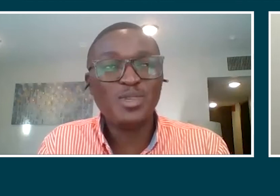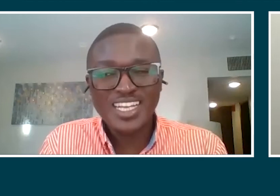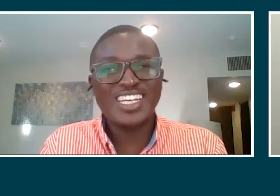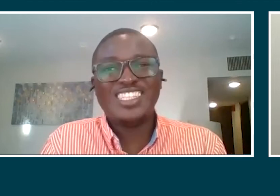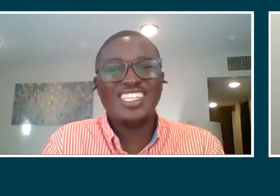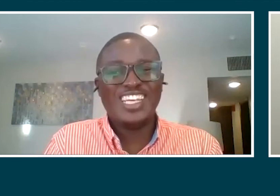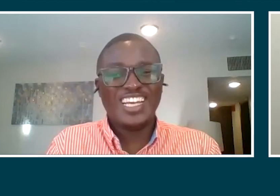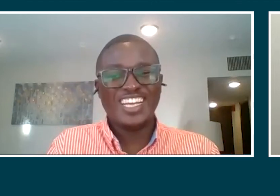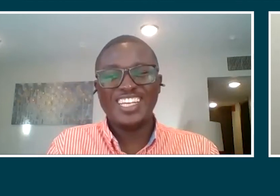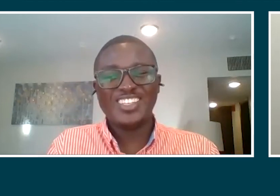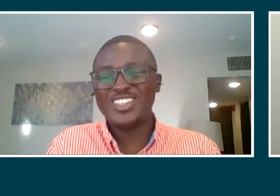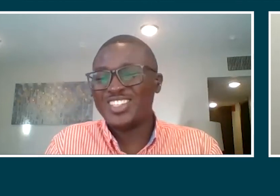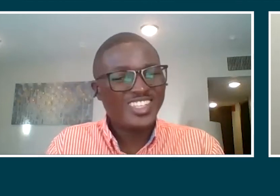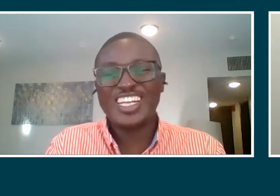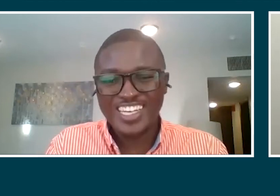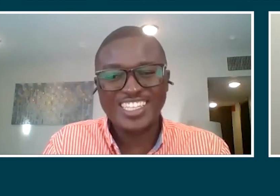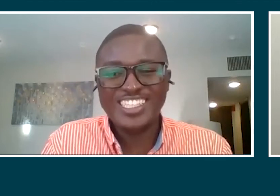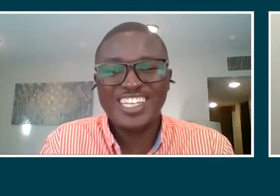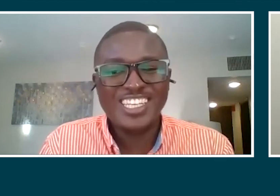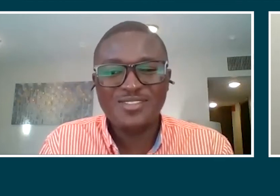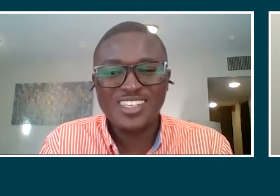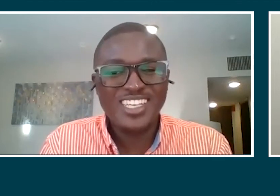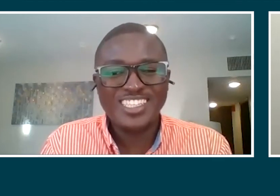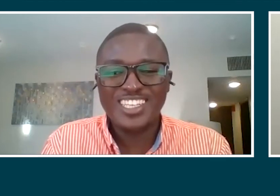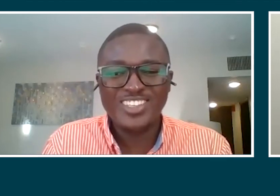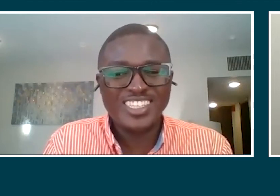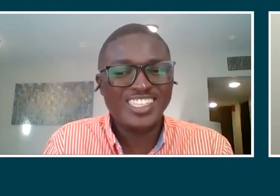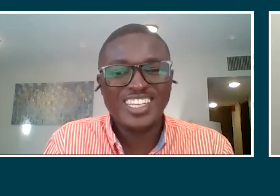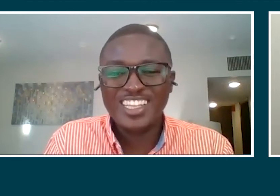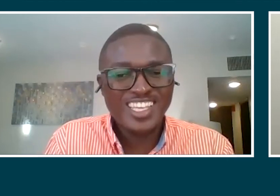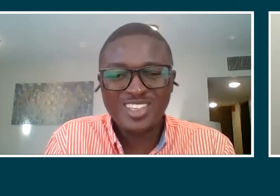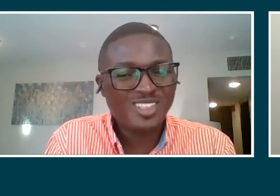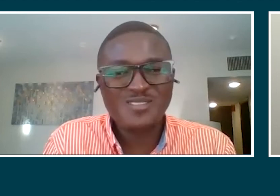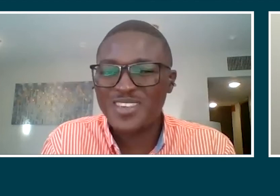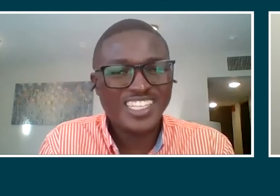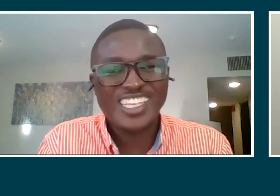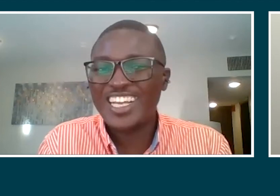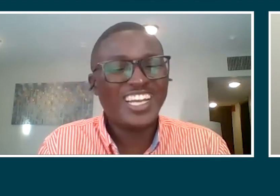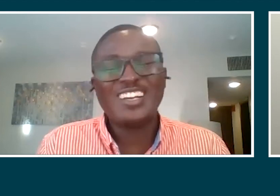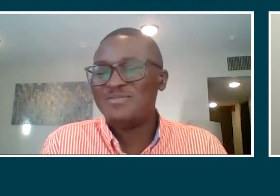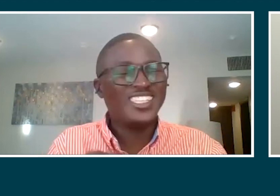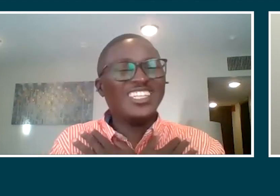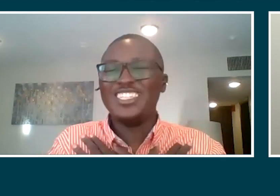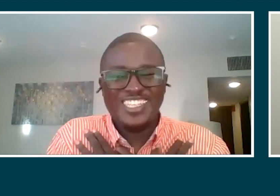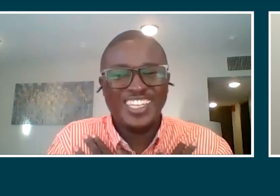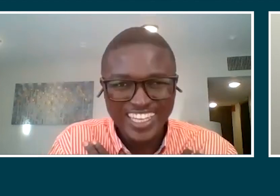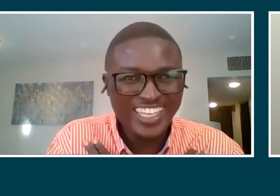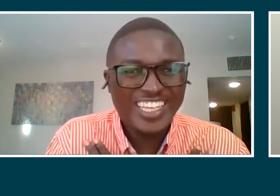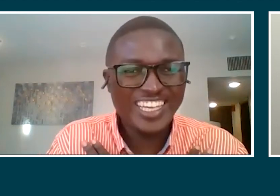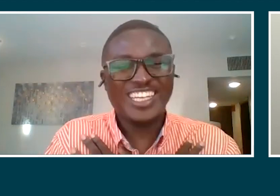the speakers. Yeah, it was so encouraging, and I've really learned a lot. Thank you so much. I